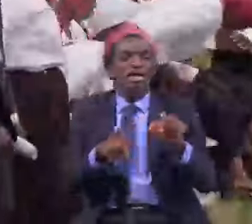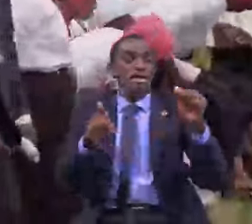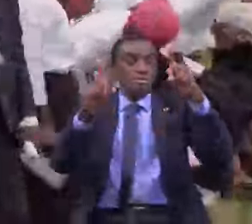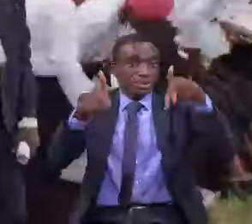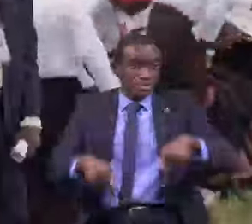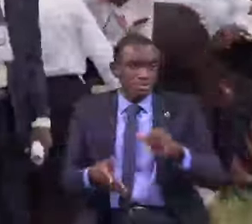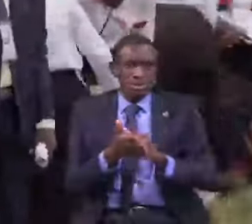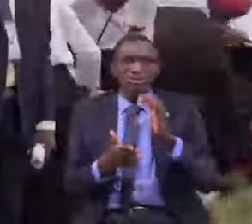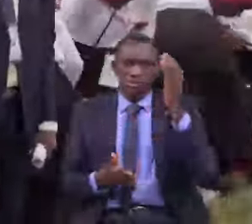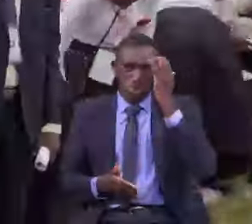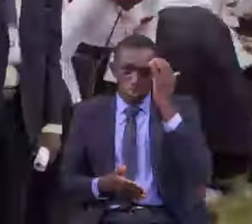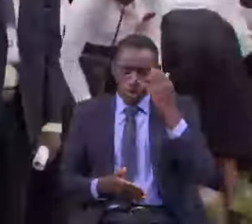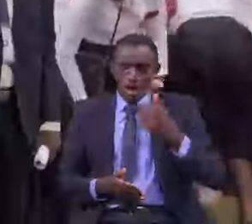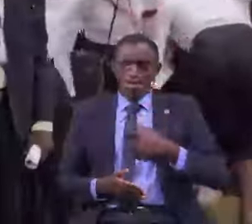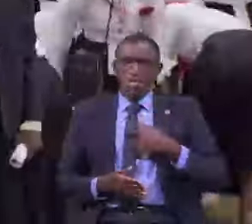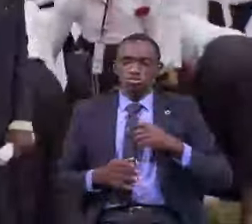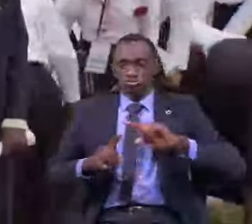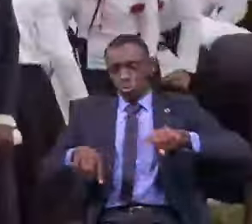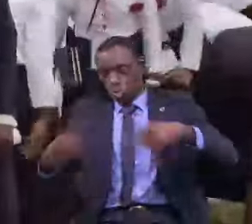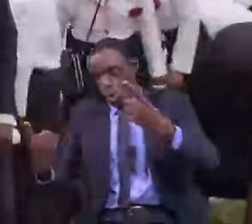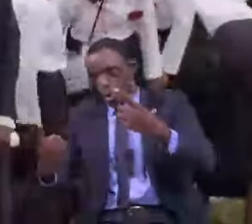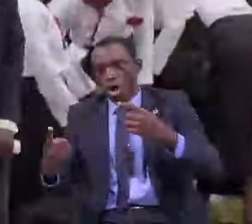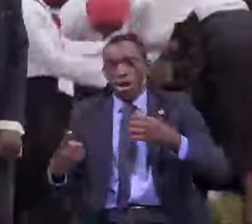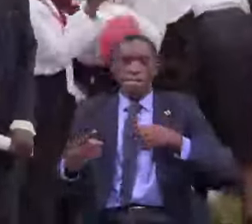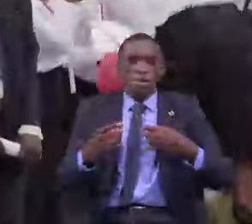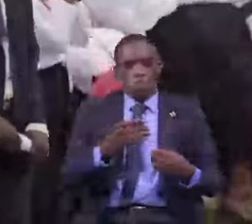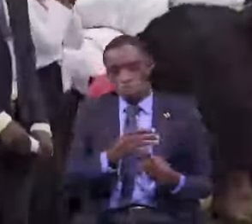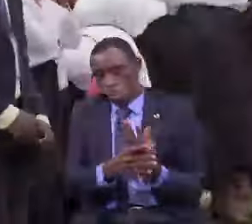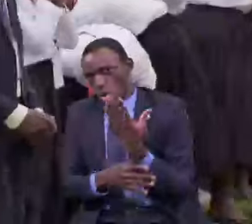go, I grow, I glow.